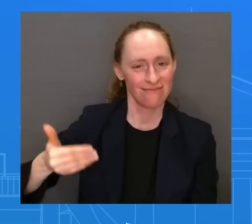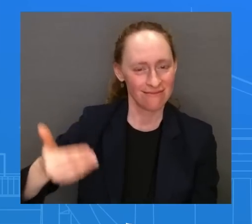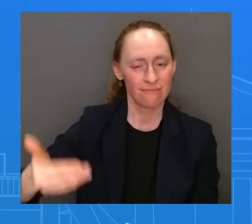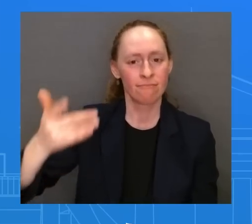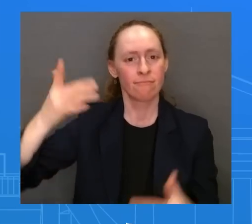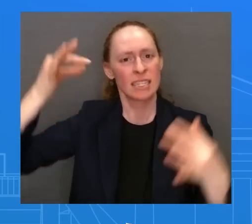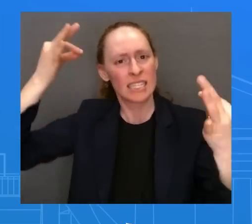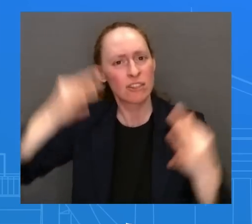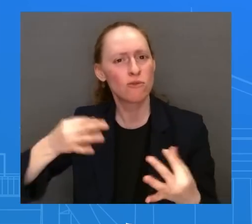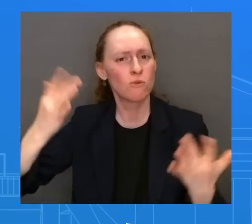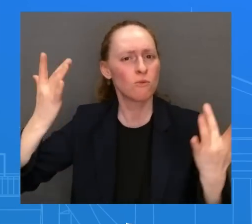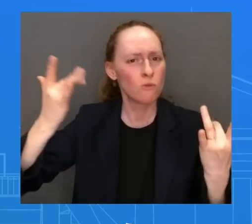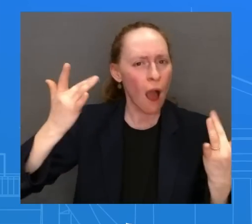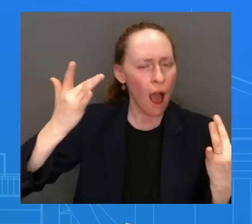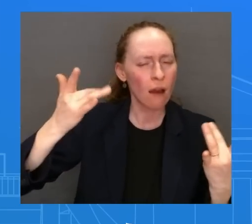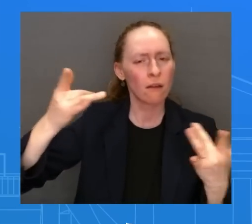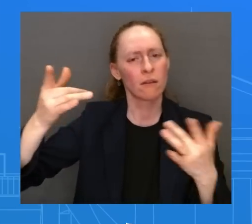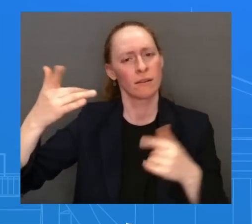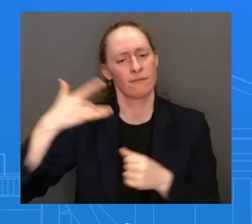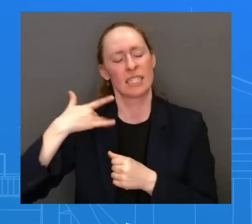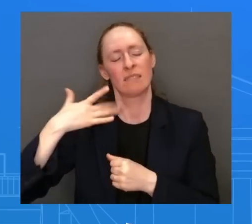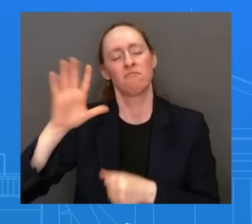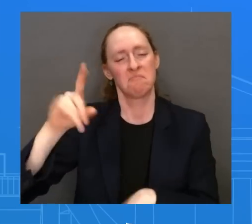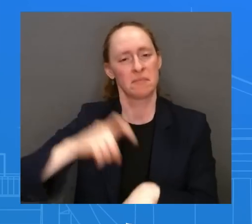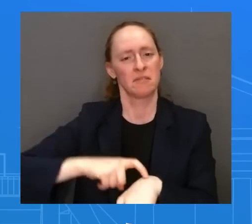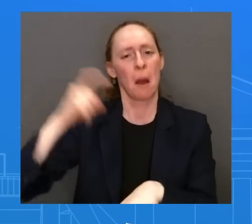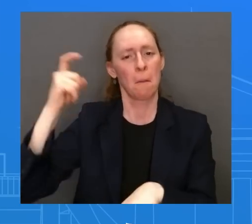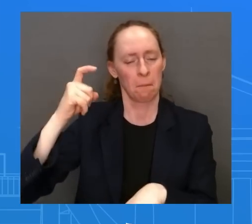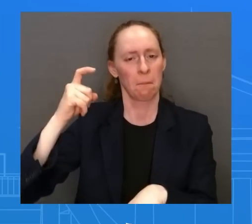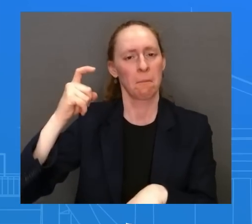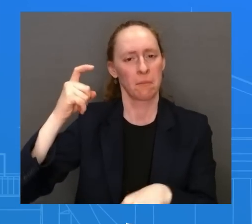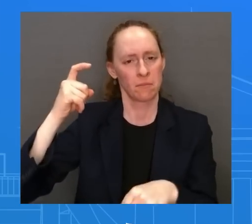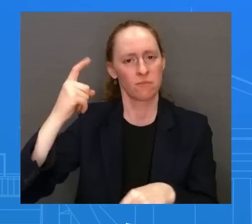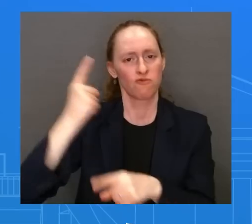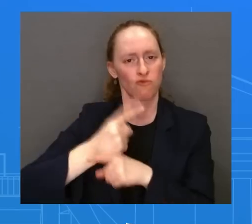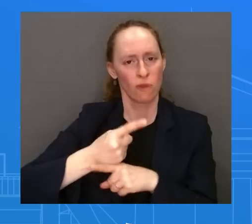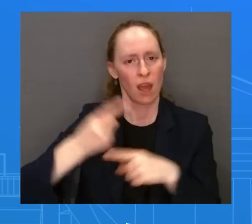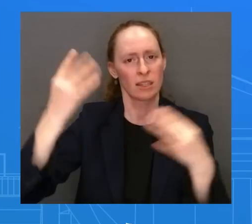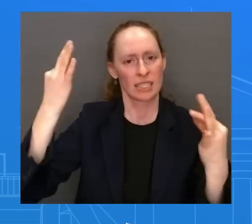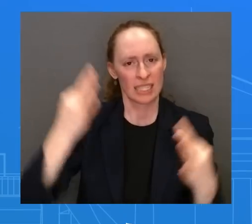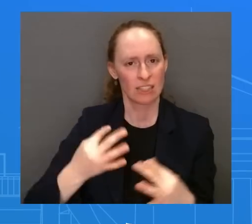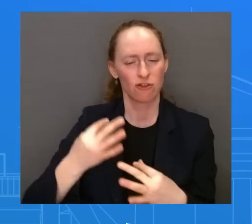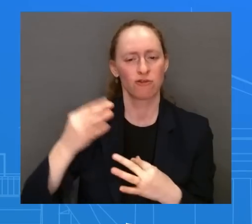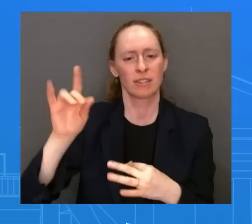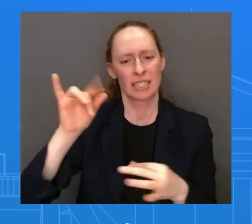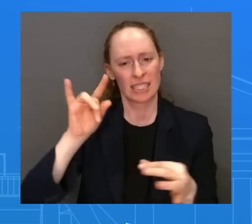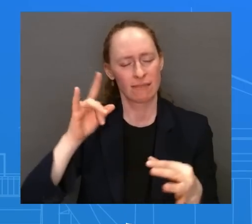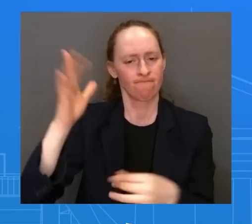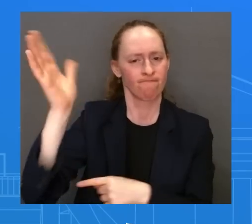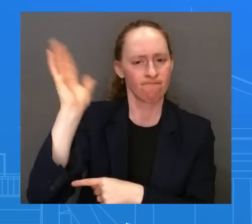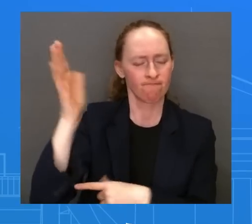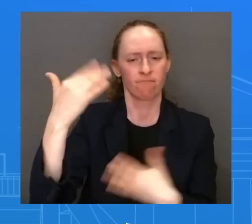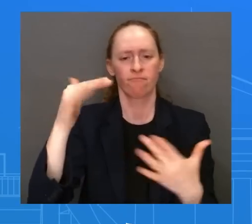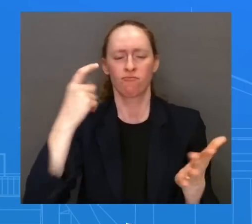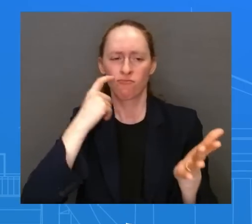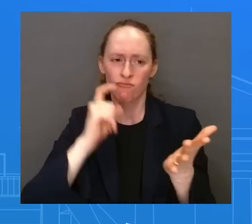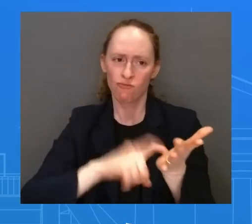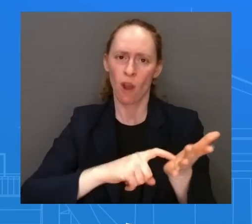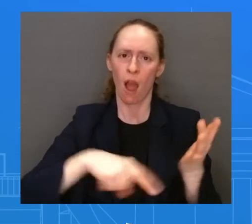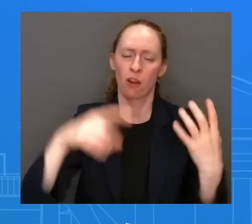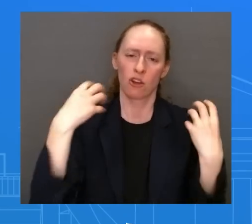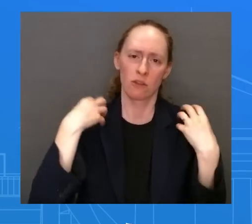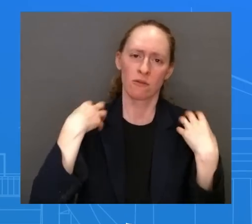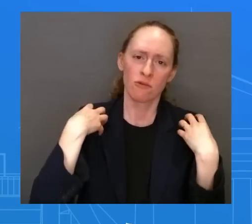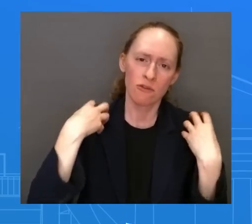has talked publicly about the withdrawal before and about the courage and sacrifice and the professionalism and he has been uh he and the first lady